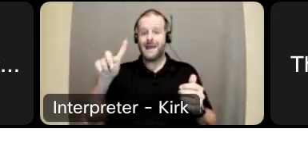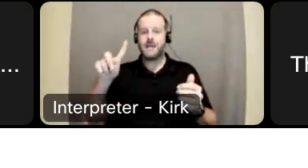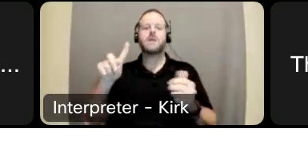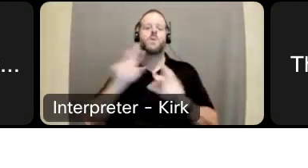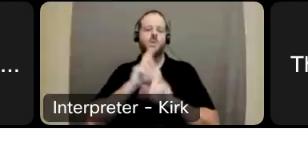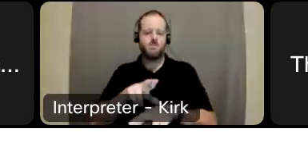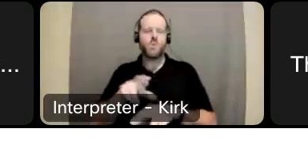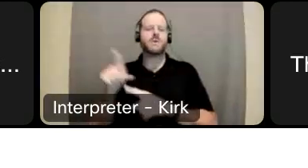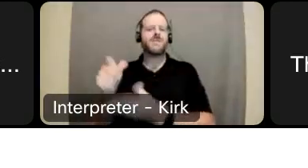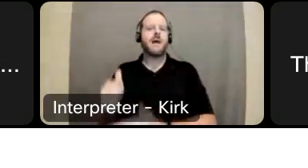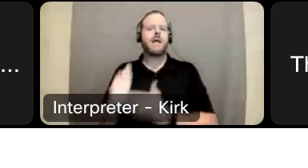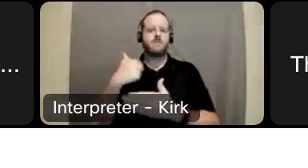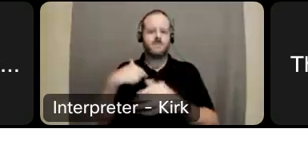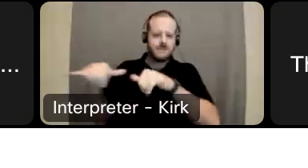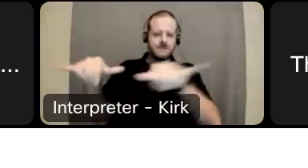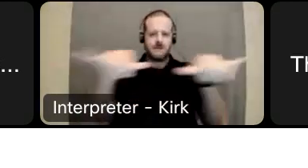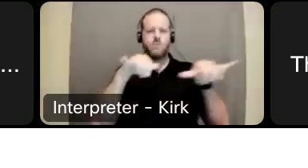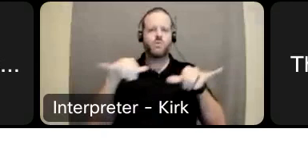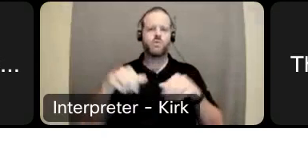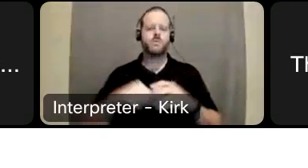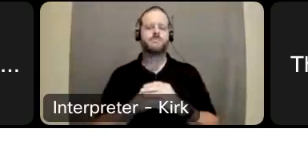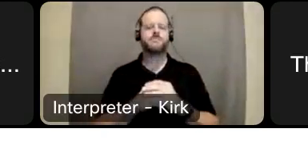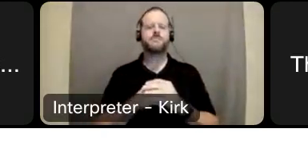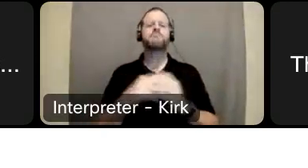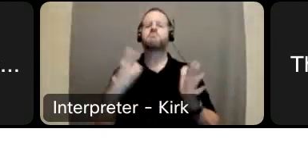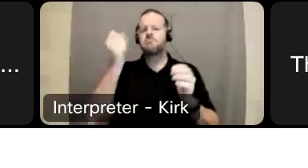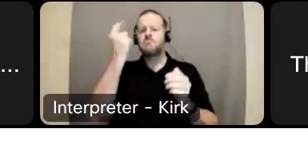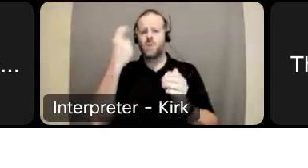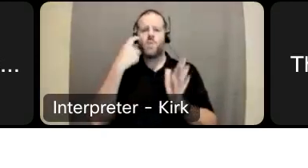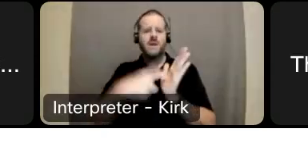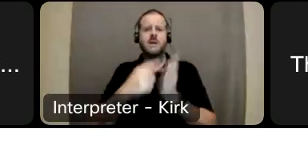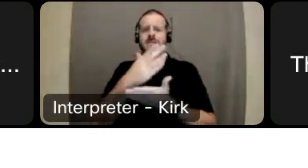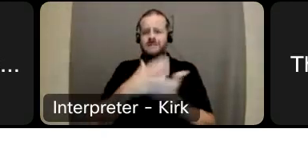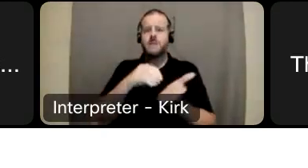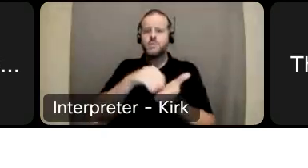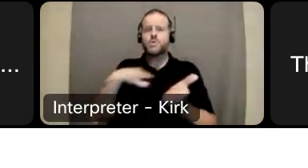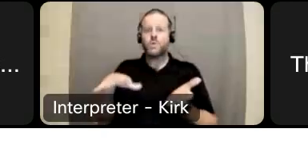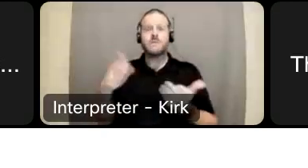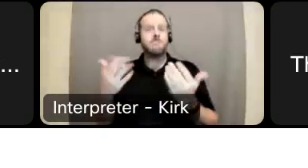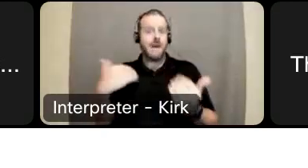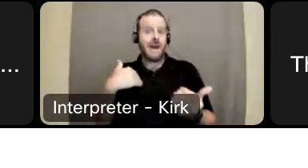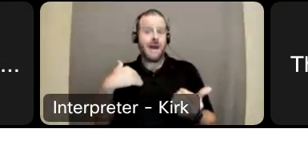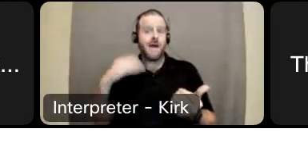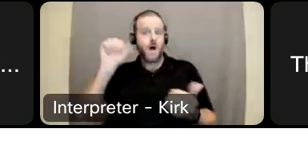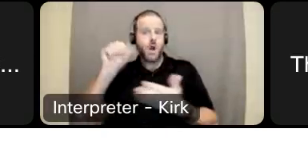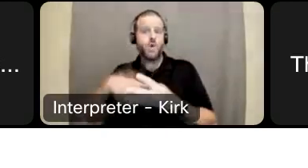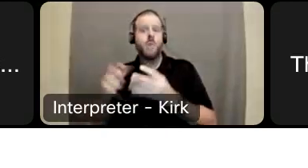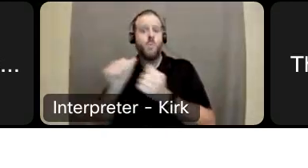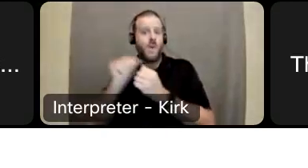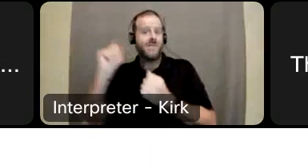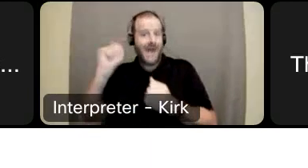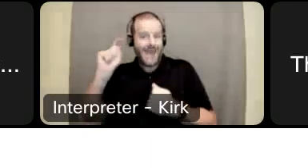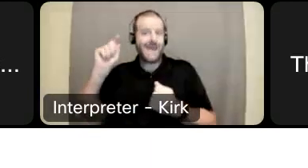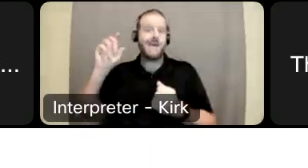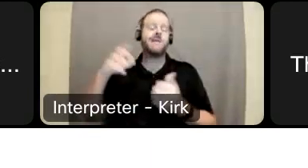reports that's the standardized format that we're using. We recognize that some students may have aided audiograms, some students may